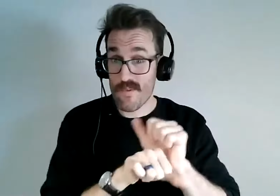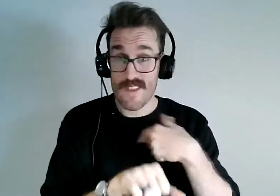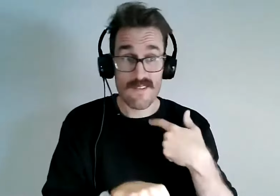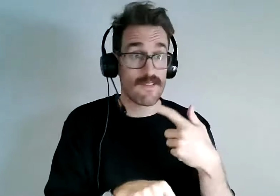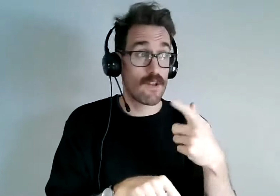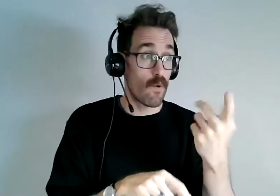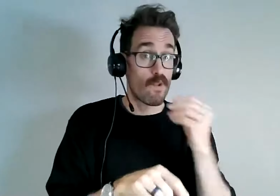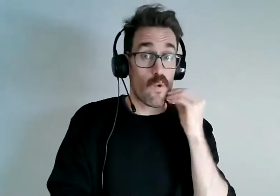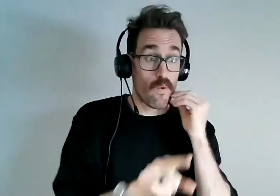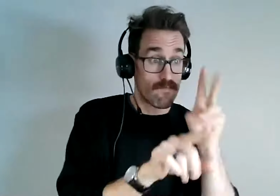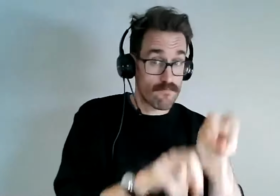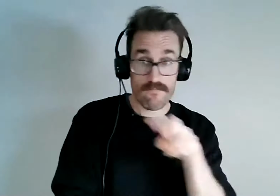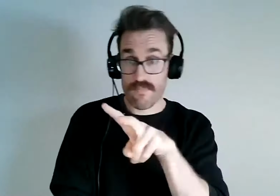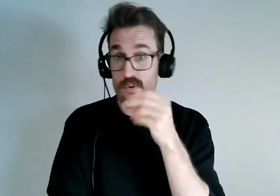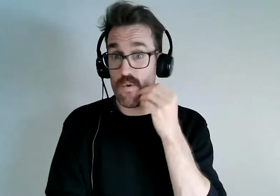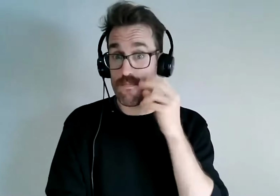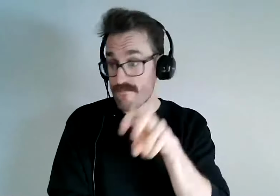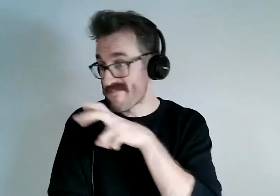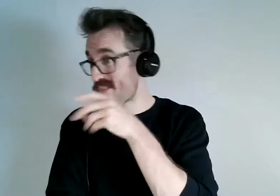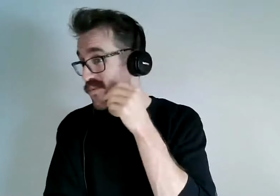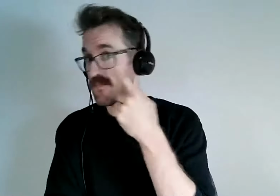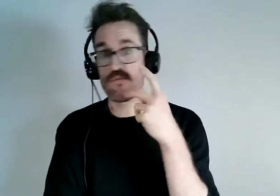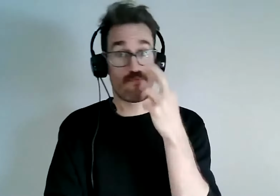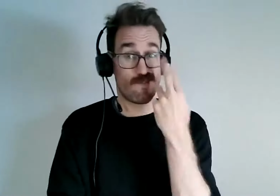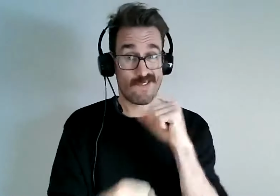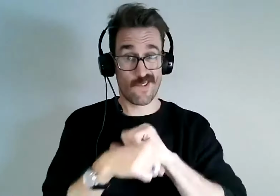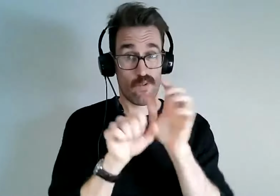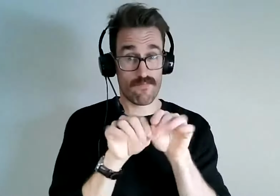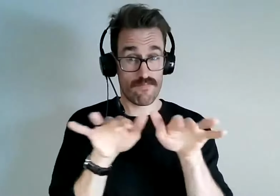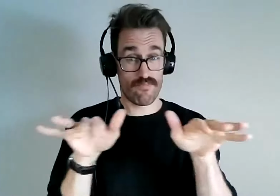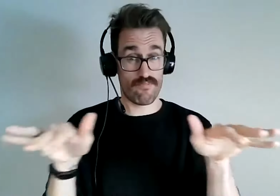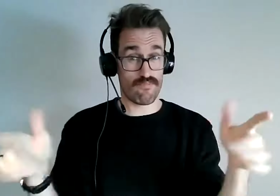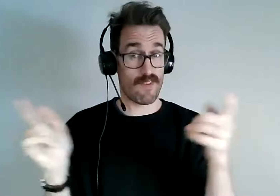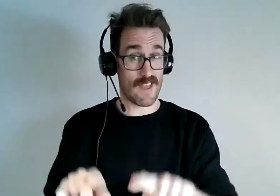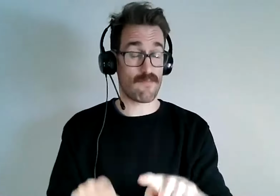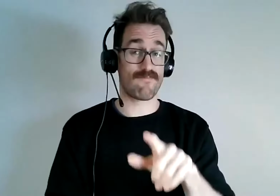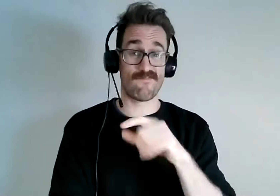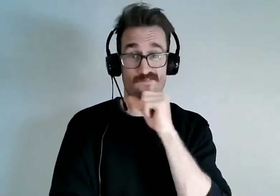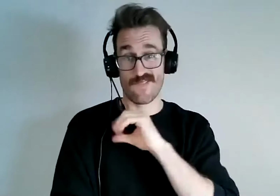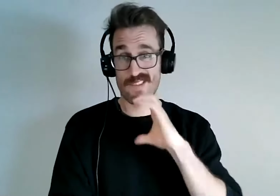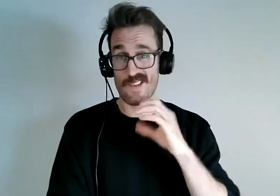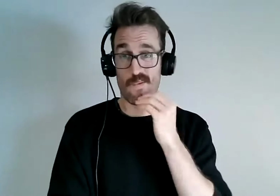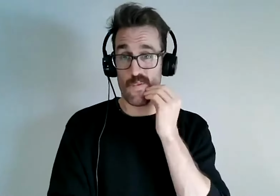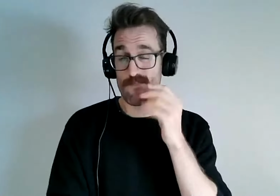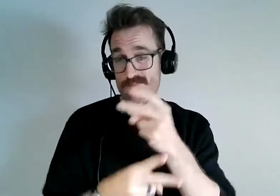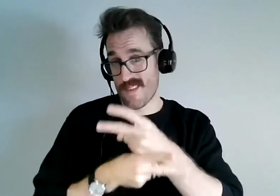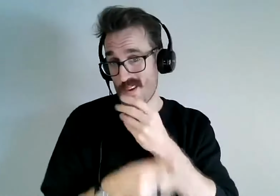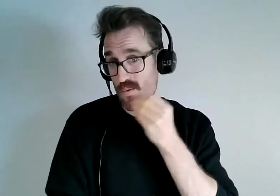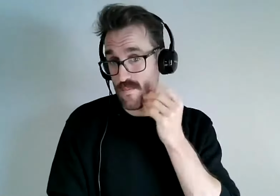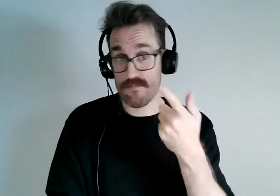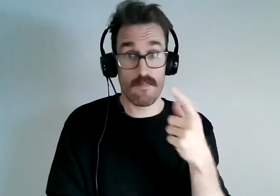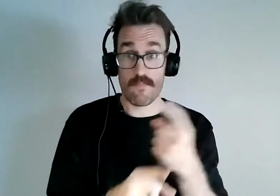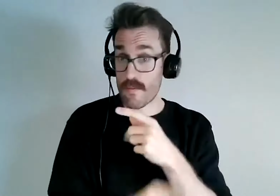place, which was part of the reason the pandemic moved around quickly in long-term care. And they weren't given proper